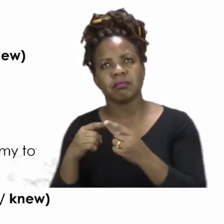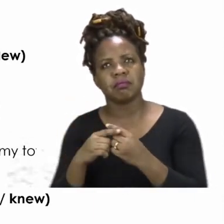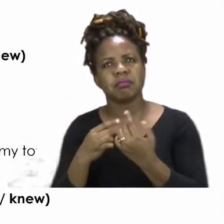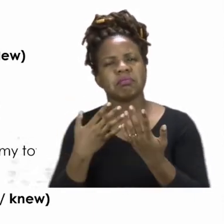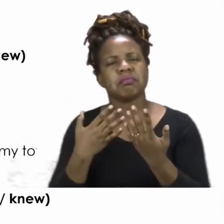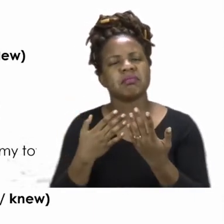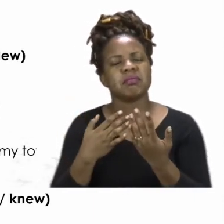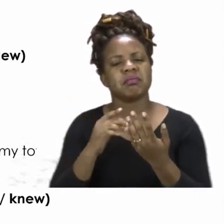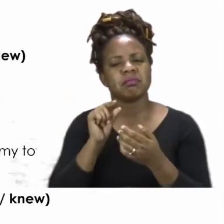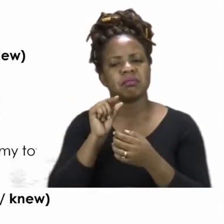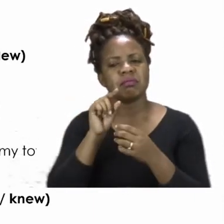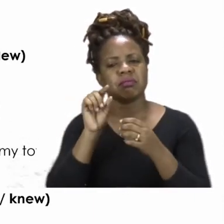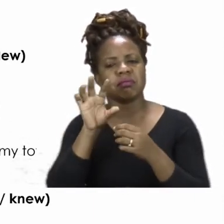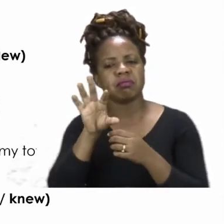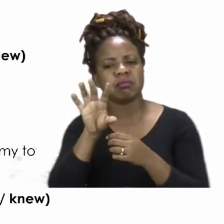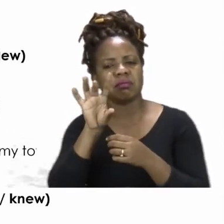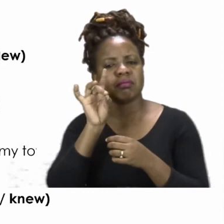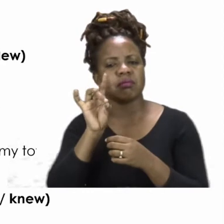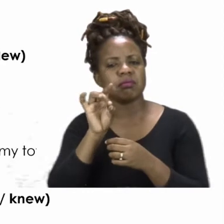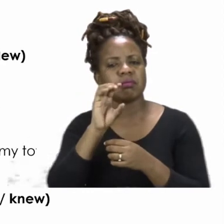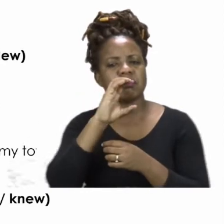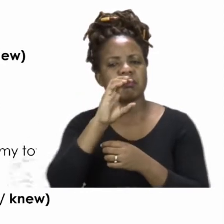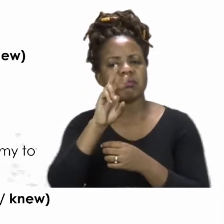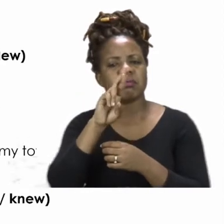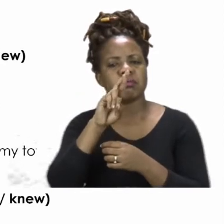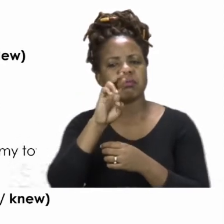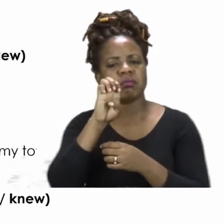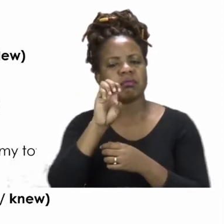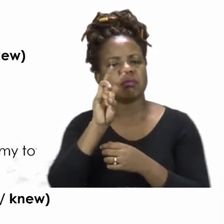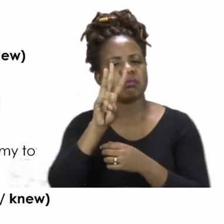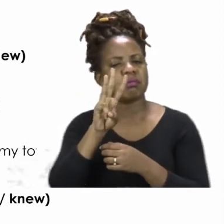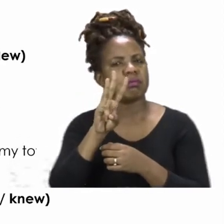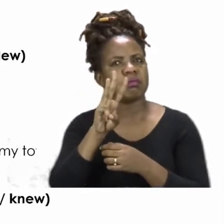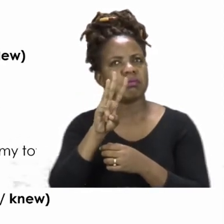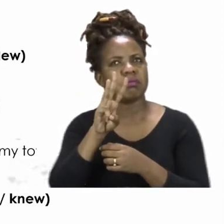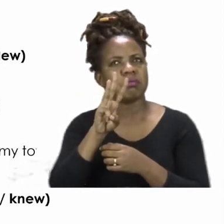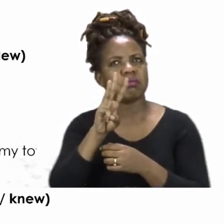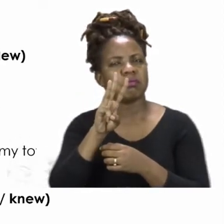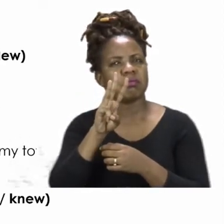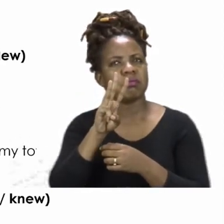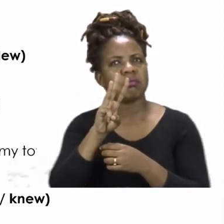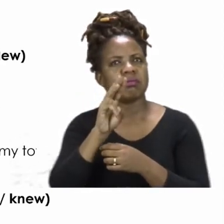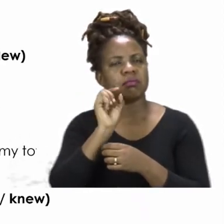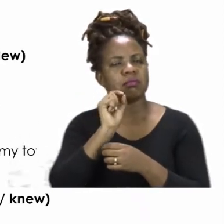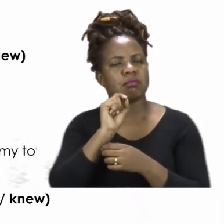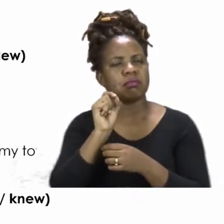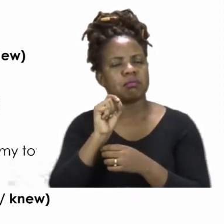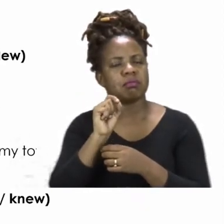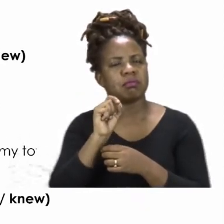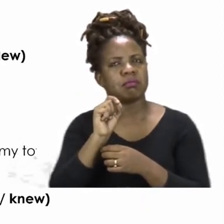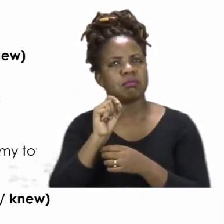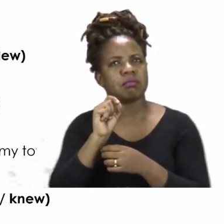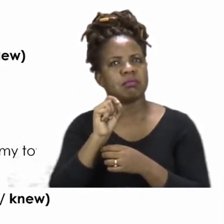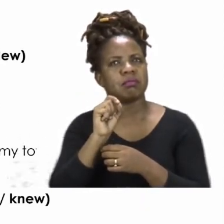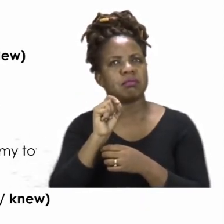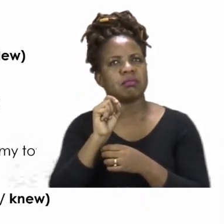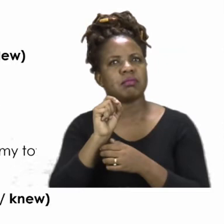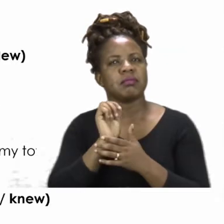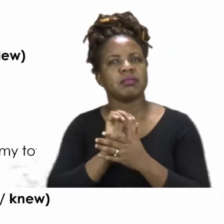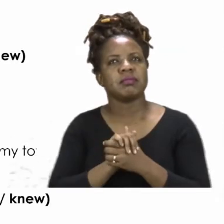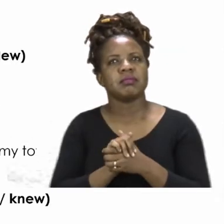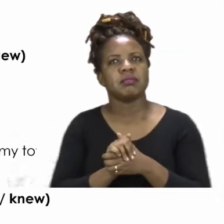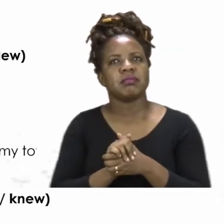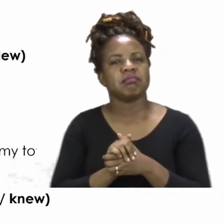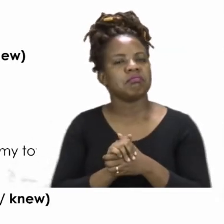it. My puppy likes to crew my toys.